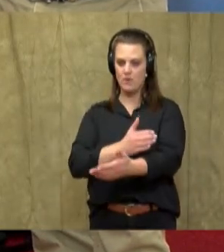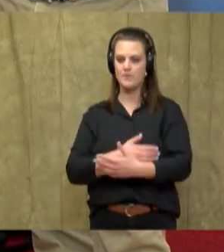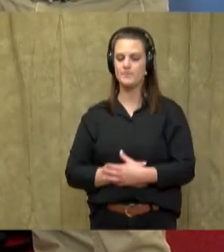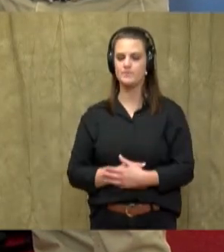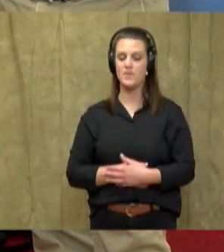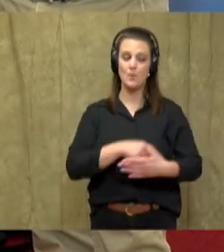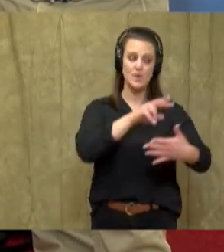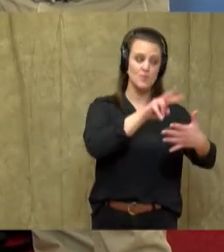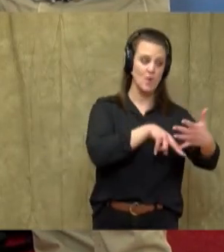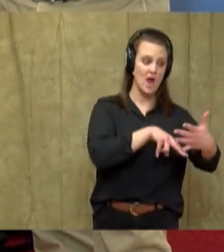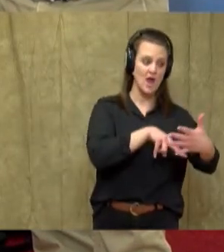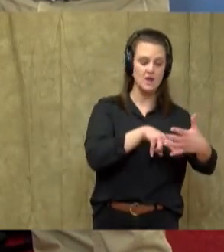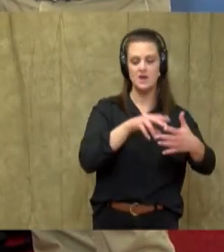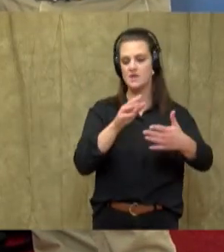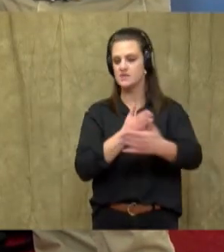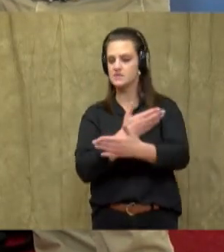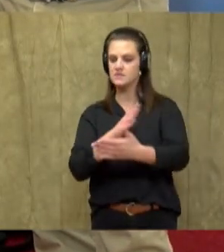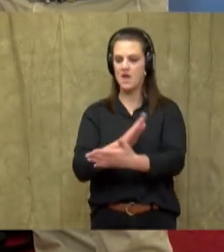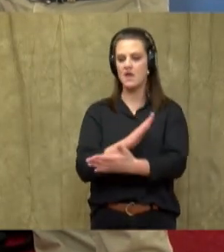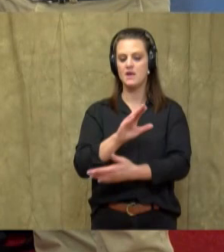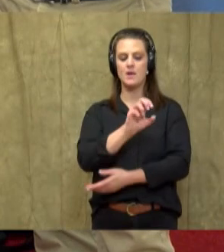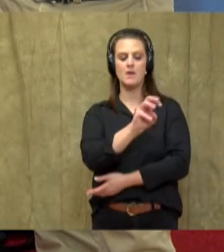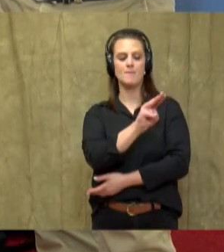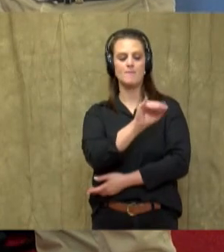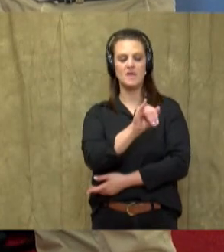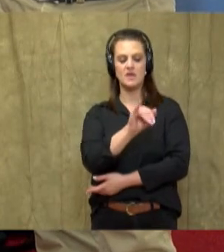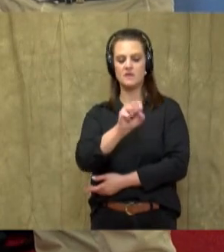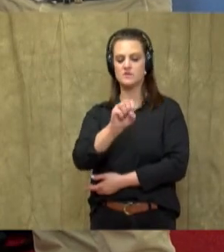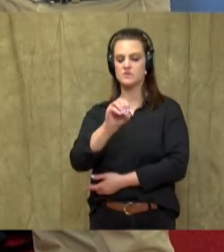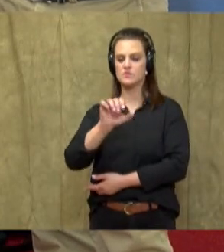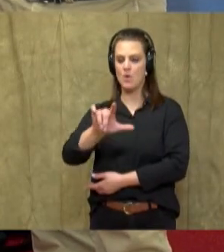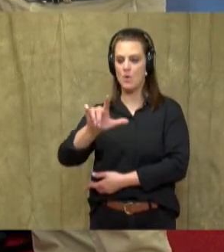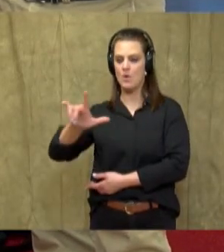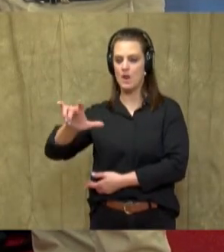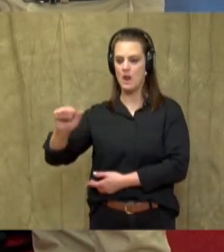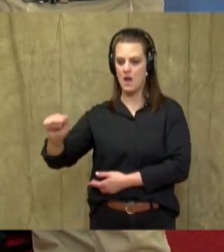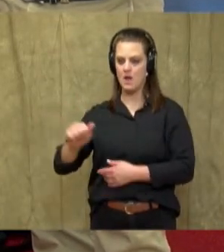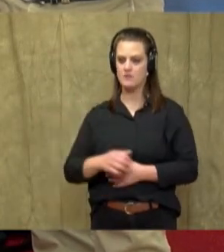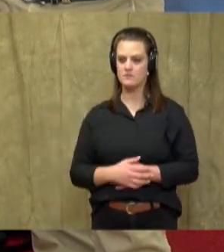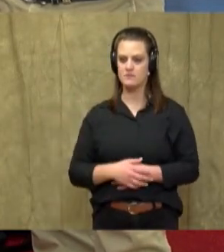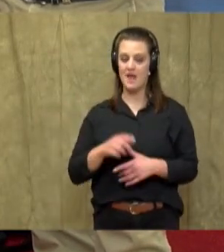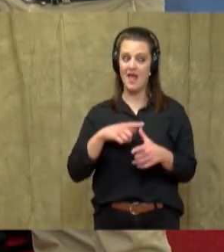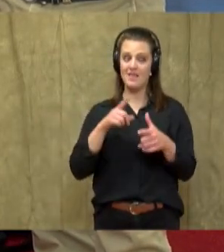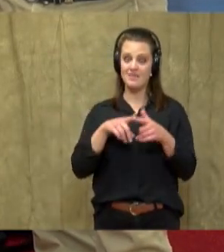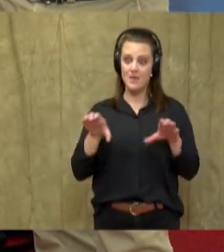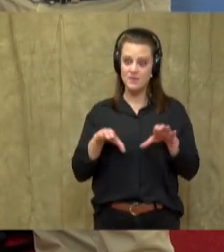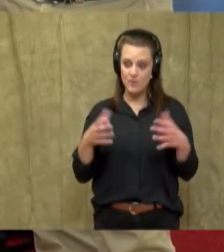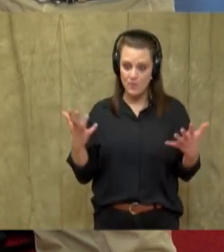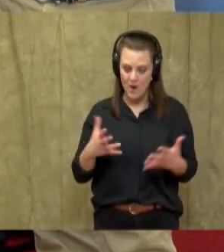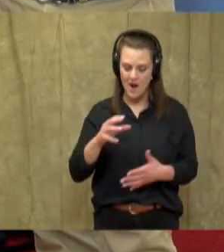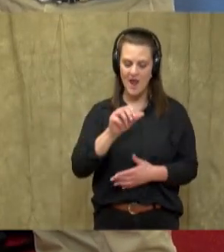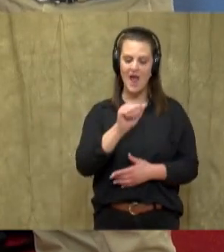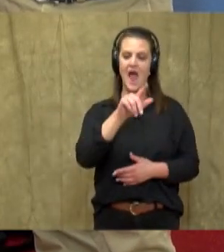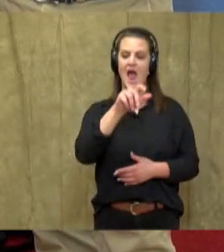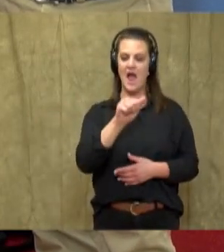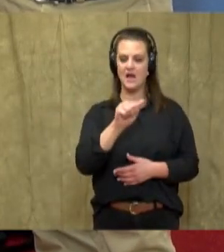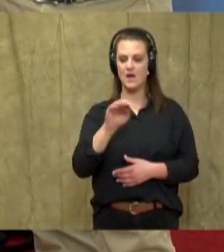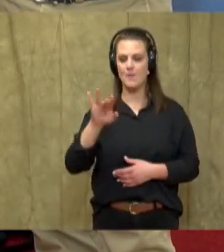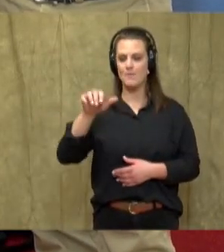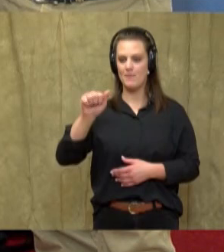and sang mi, so, and la on the staff, and we performed the melody of acca-bacca, reading